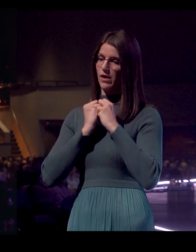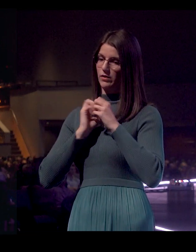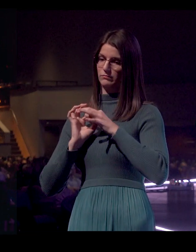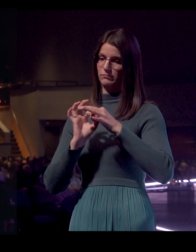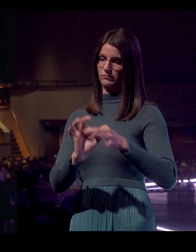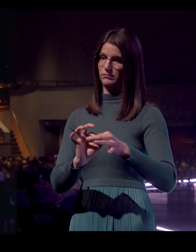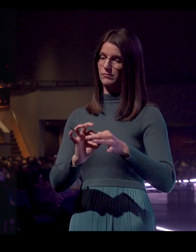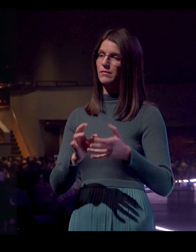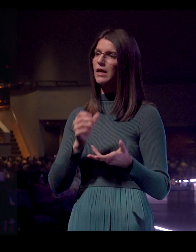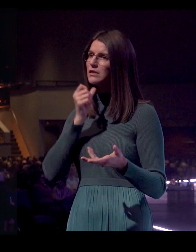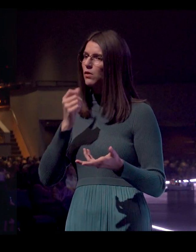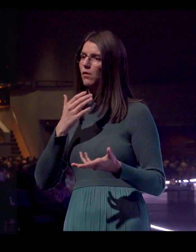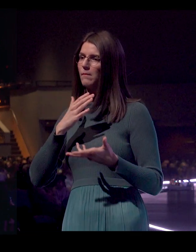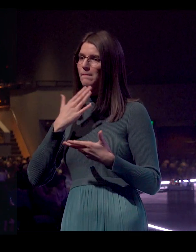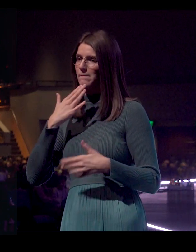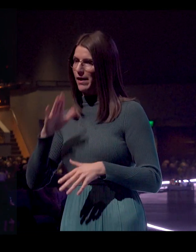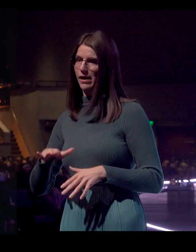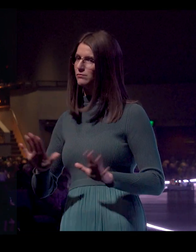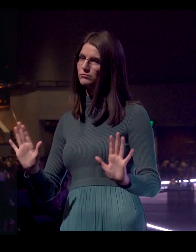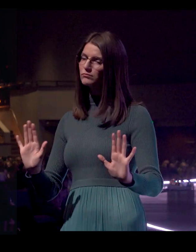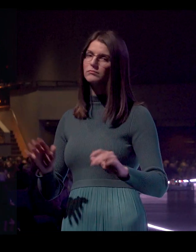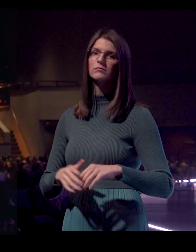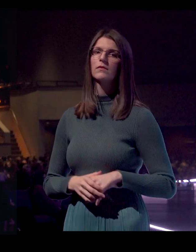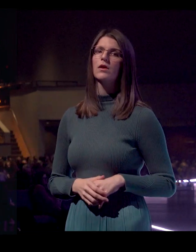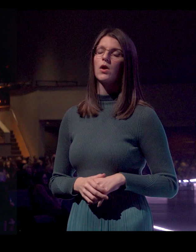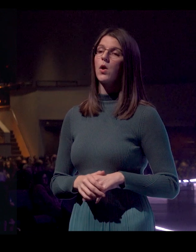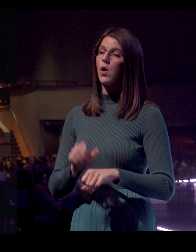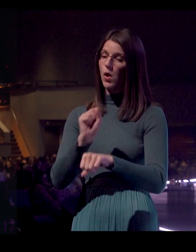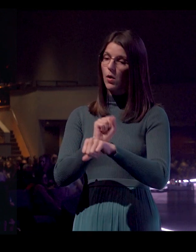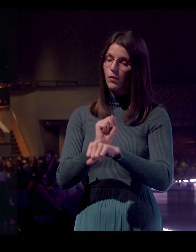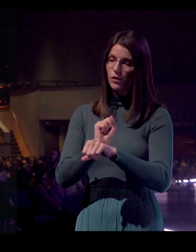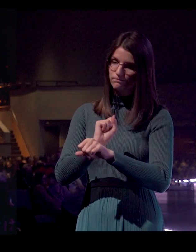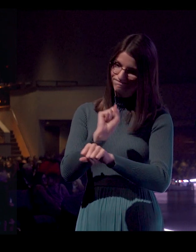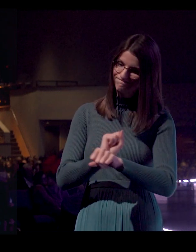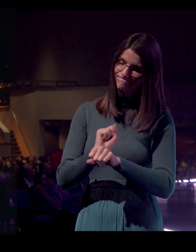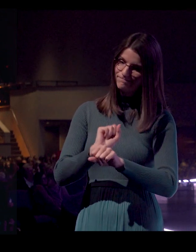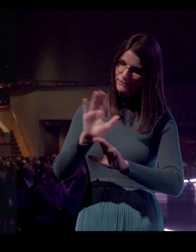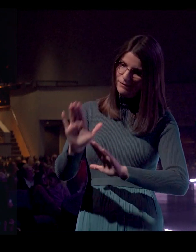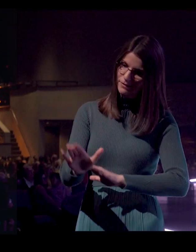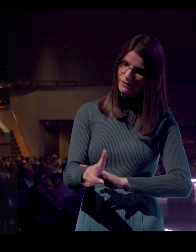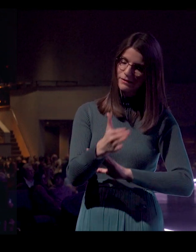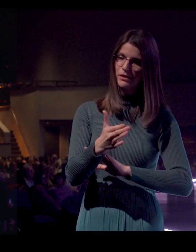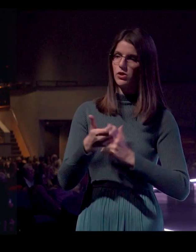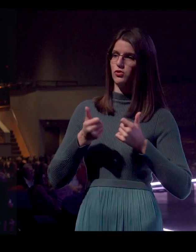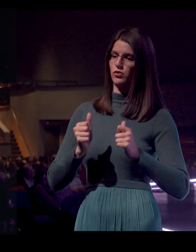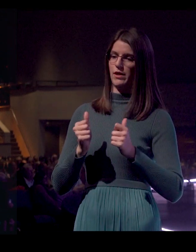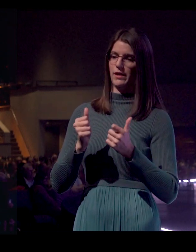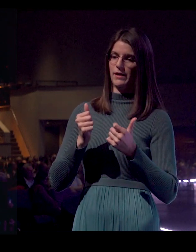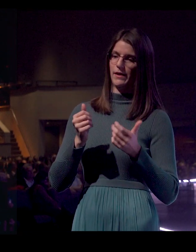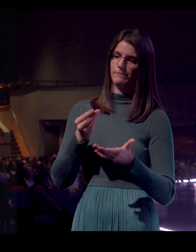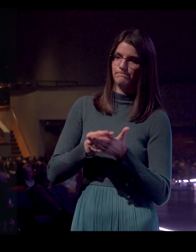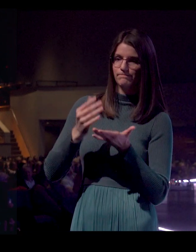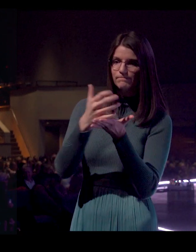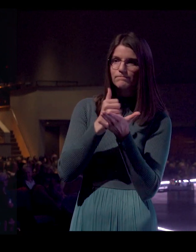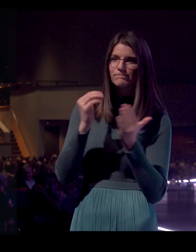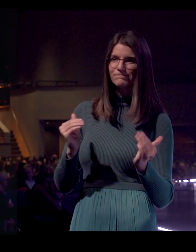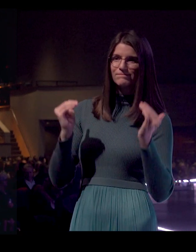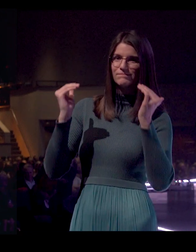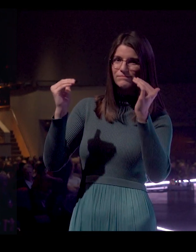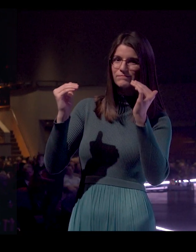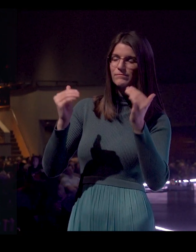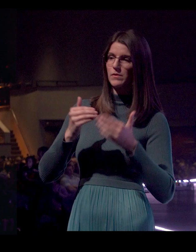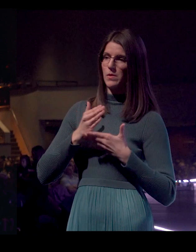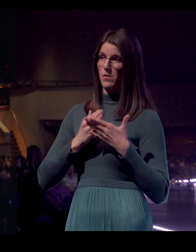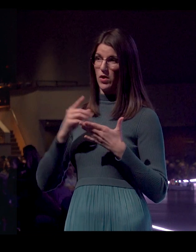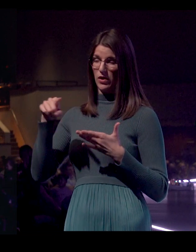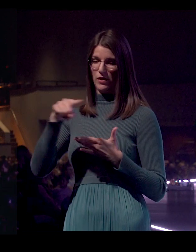work, when you try to get that promotion or get that raise, there's a part of you that's revealing where you place your worth and value.